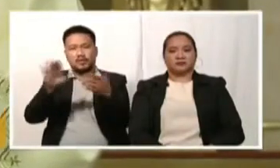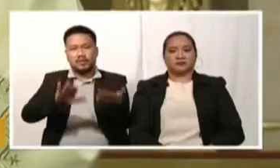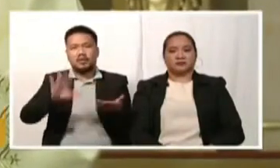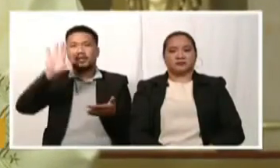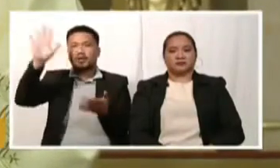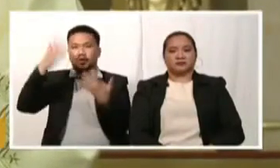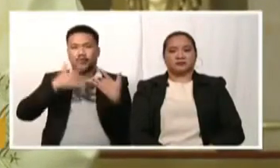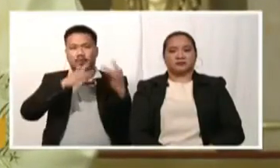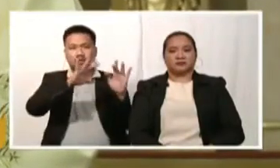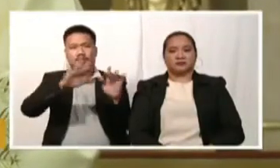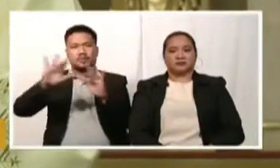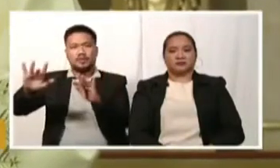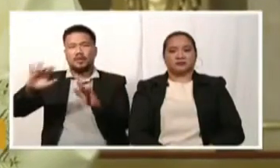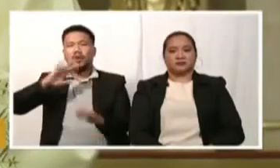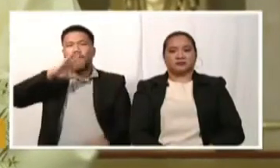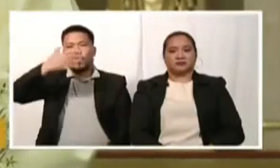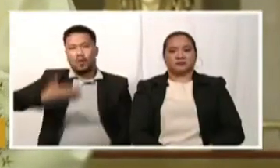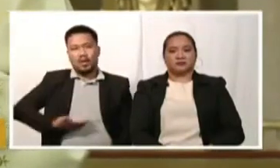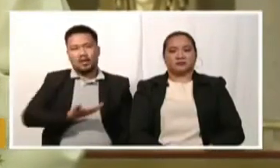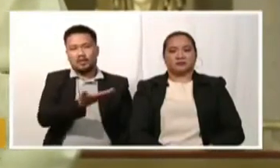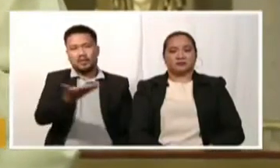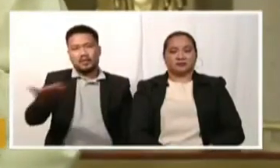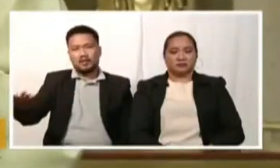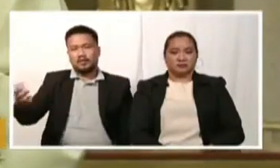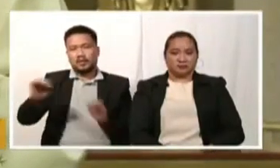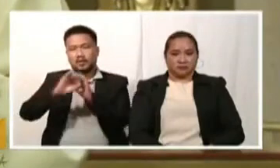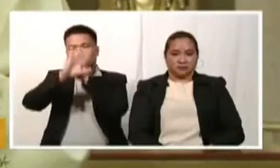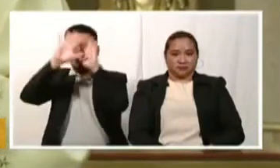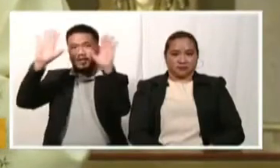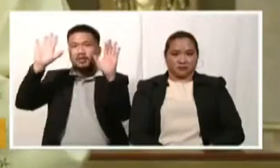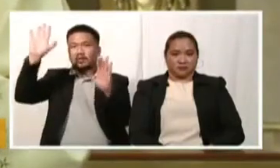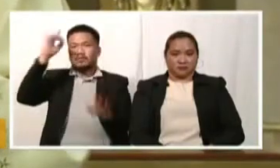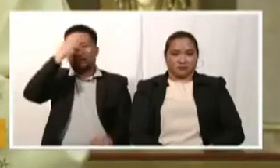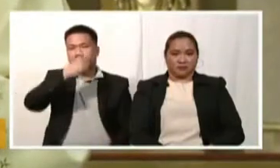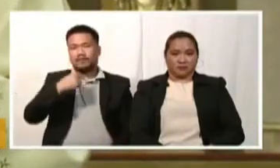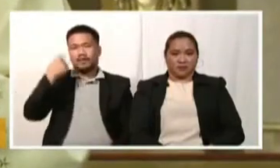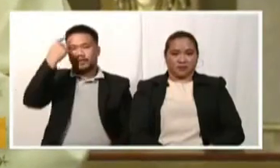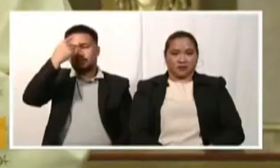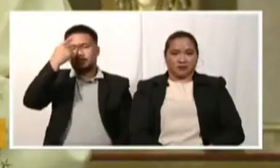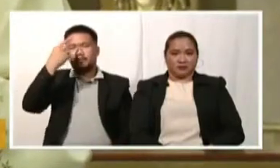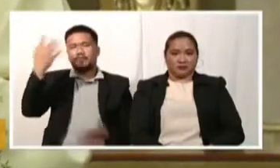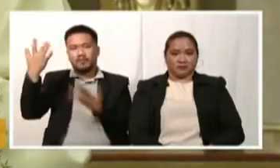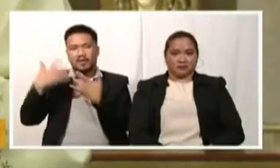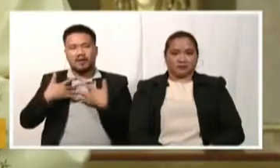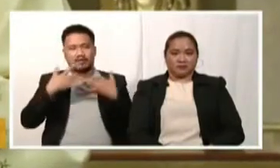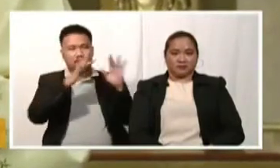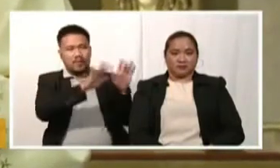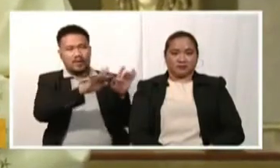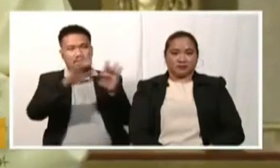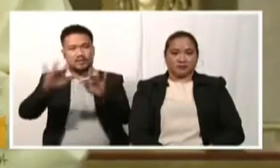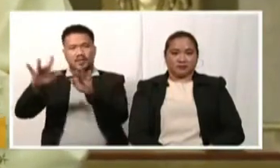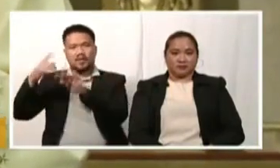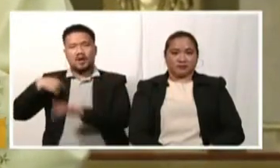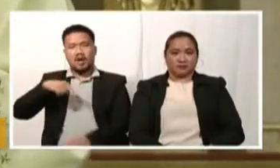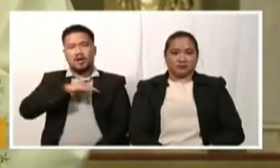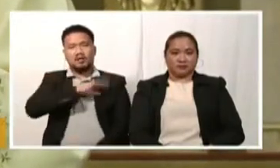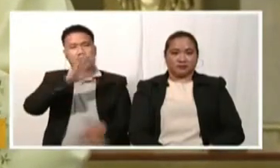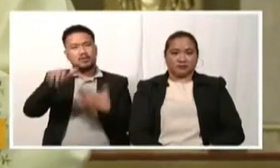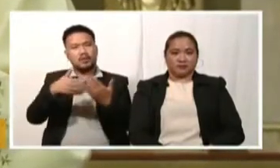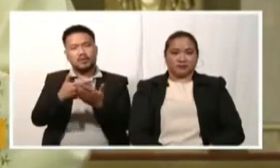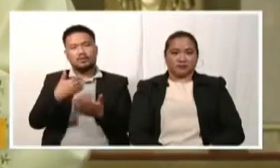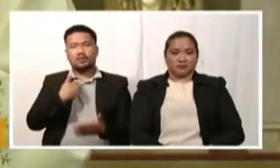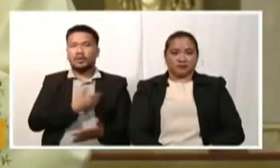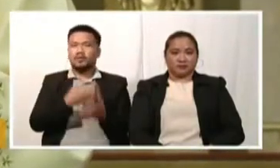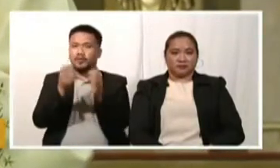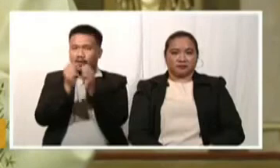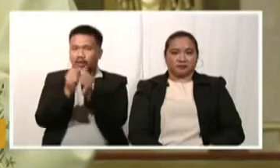your mercy. Welcome them into the light of your face. Have mercy on us all, we pray, that